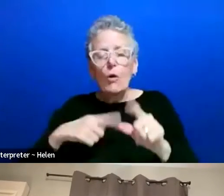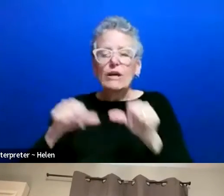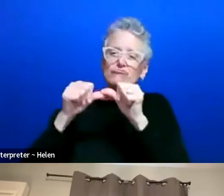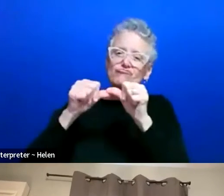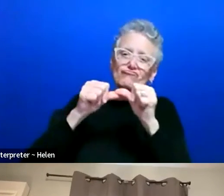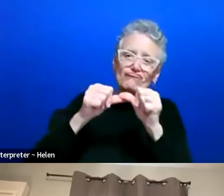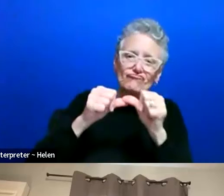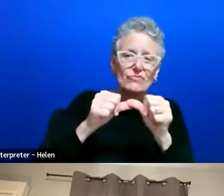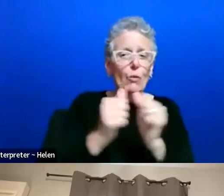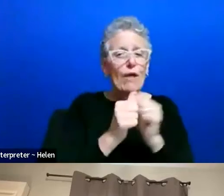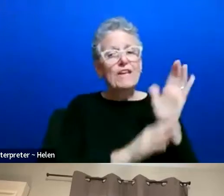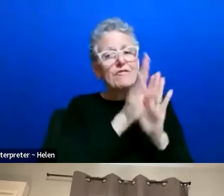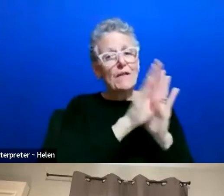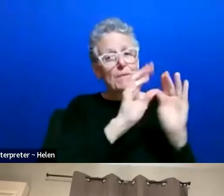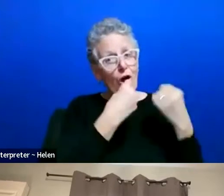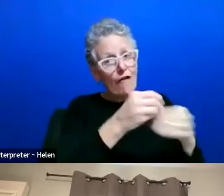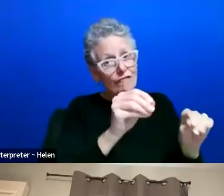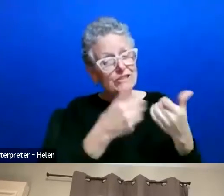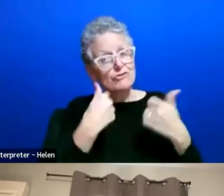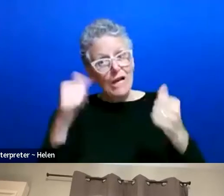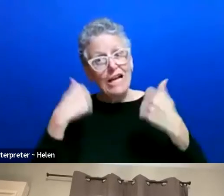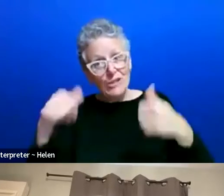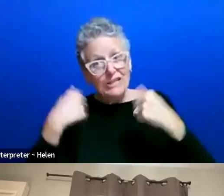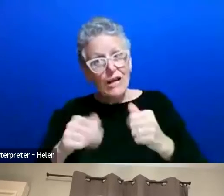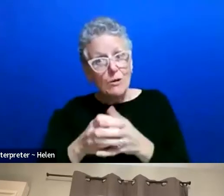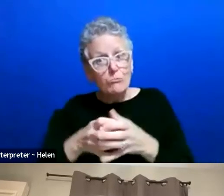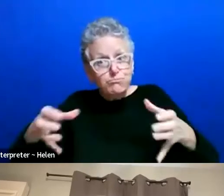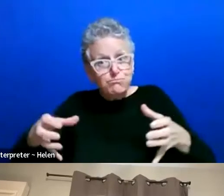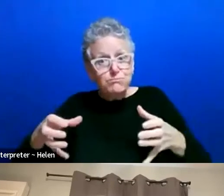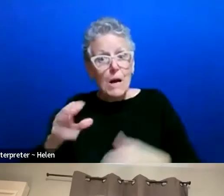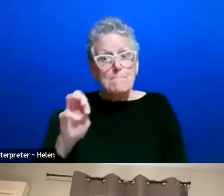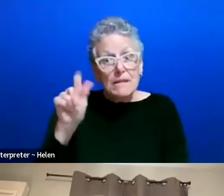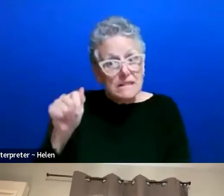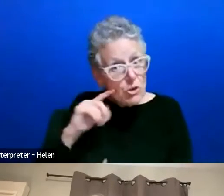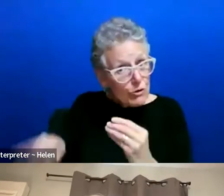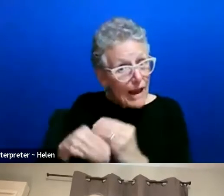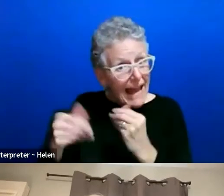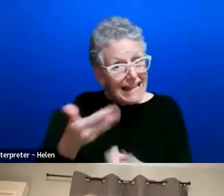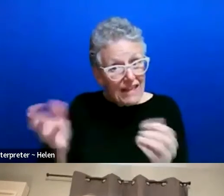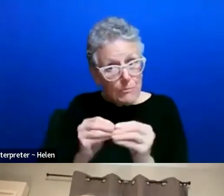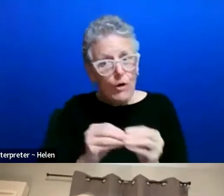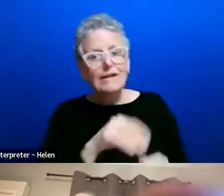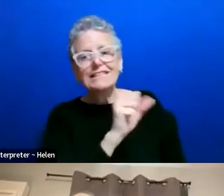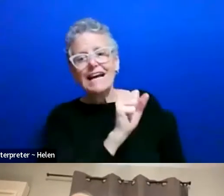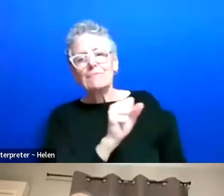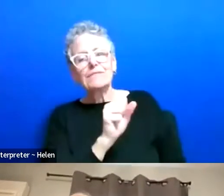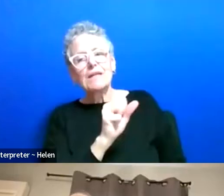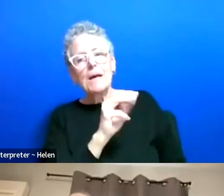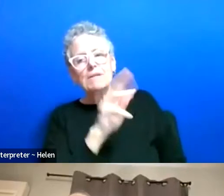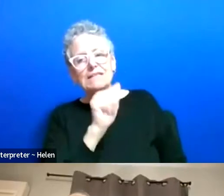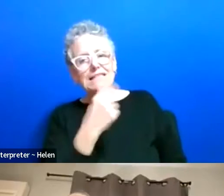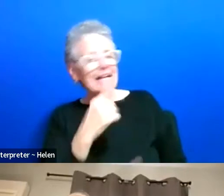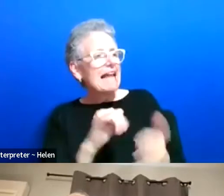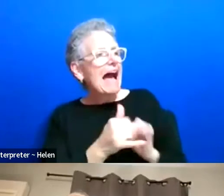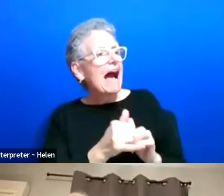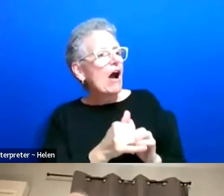development office and seeing what we can do. And I don't know, Melissa, if you have anything else to add. Yeah, so the question was, how